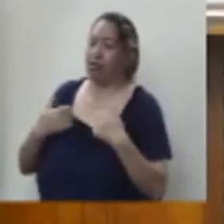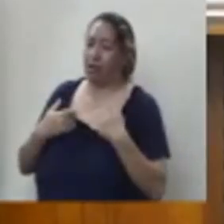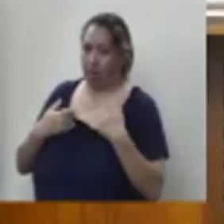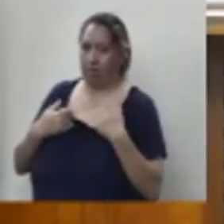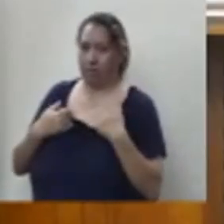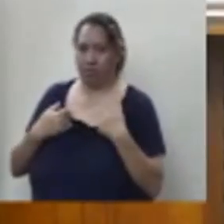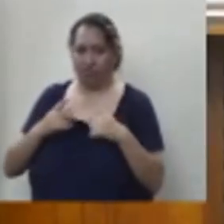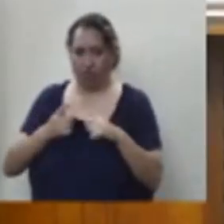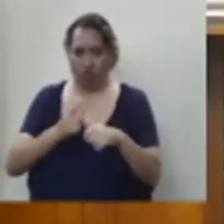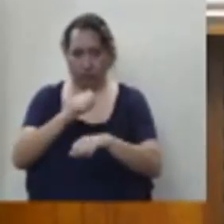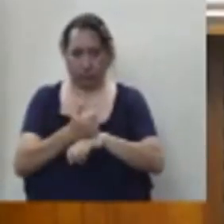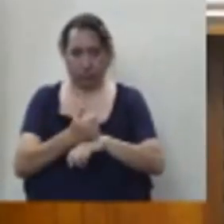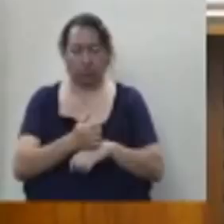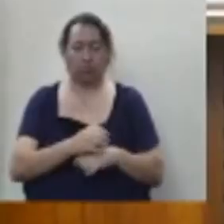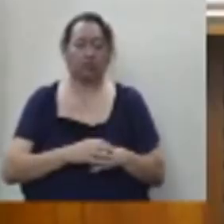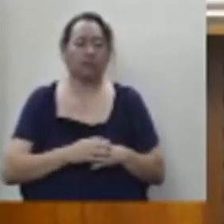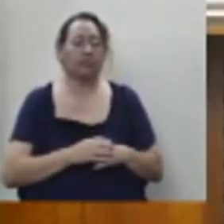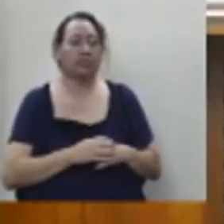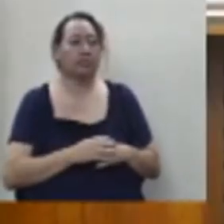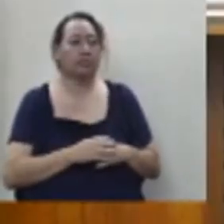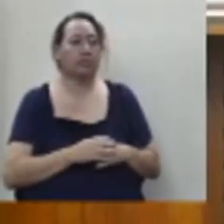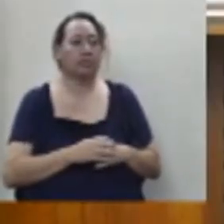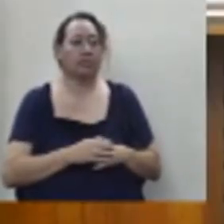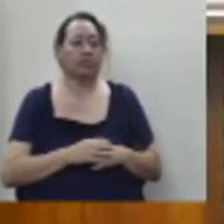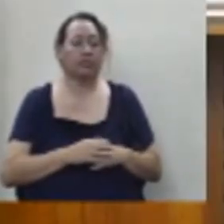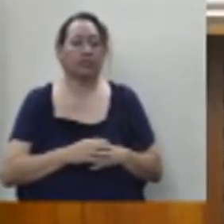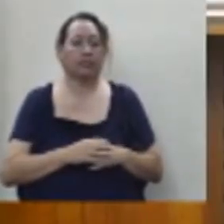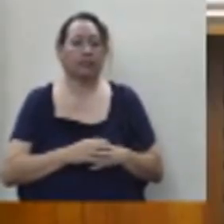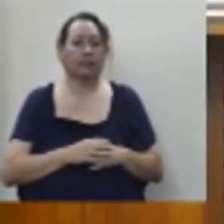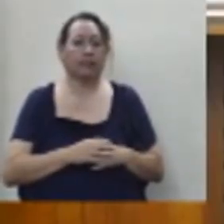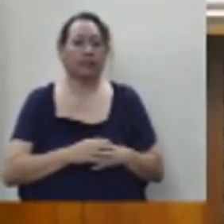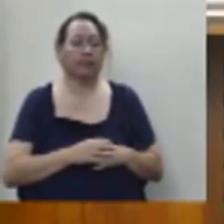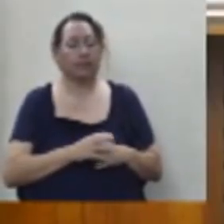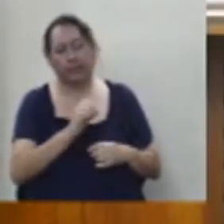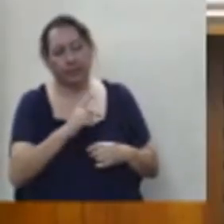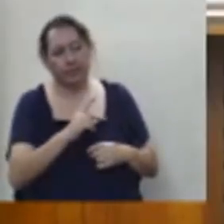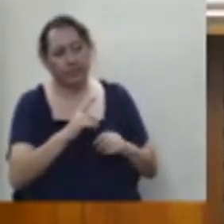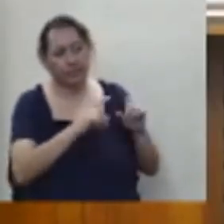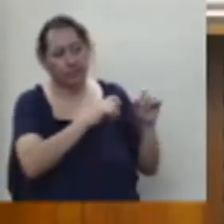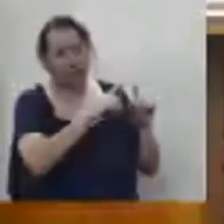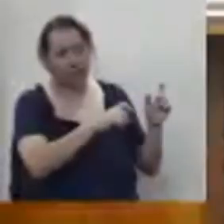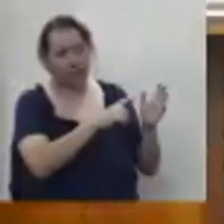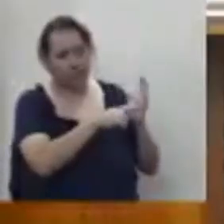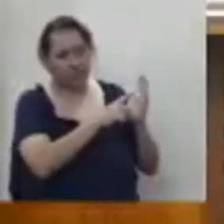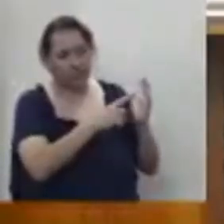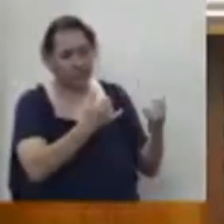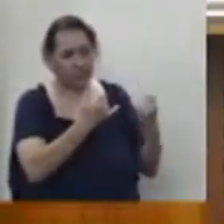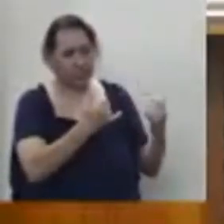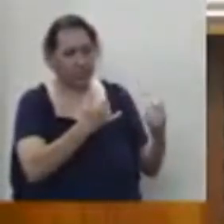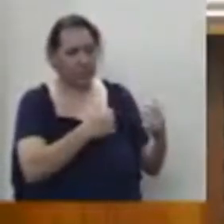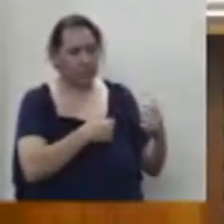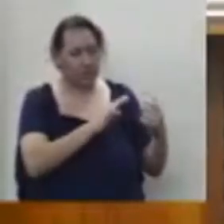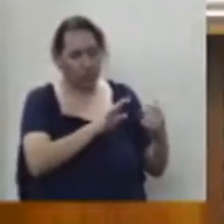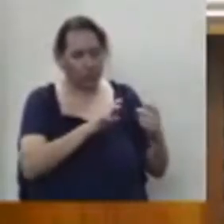Your follow-up question? Okay, so yeah, for my follow-up question, just going back to your recovery panel, I question if